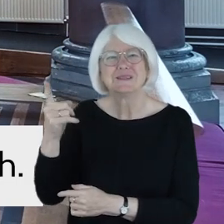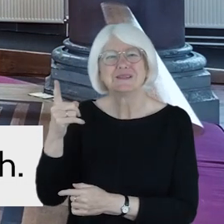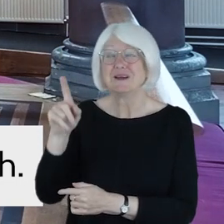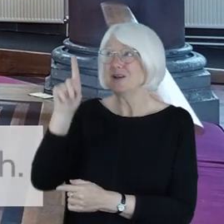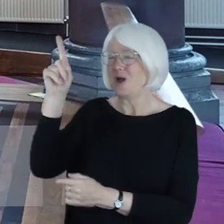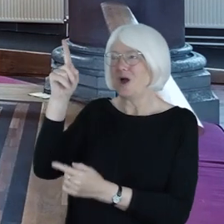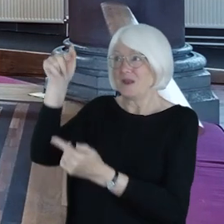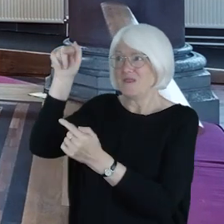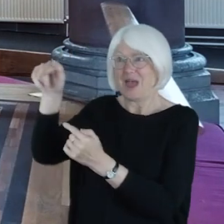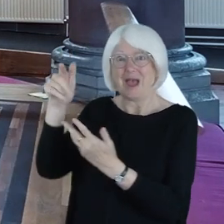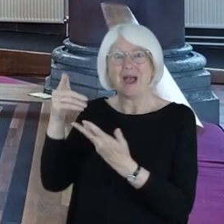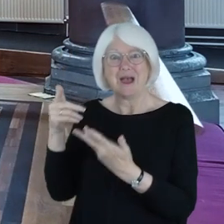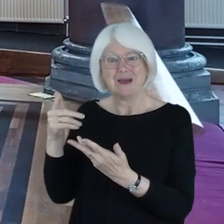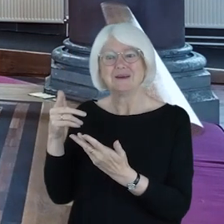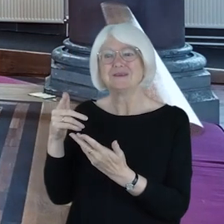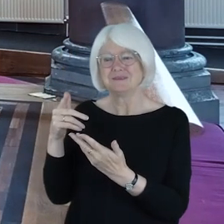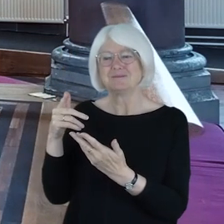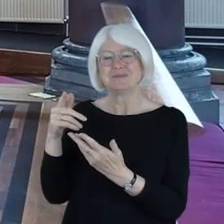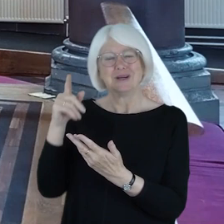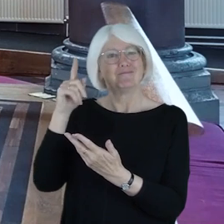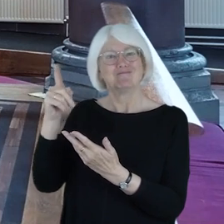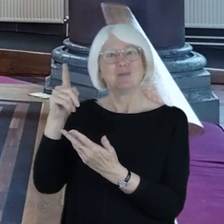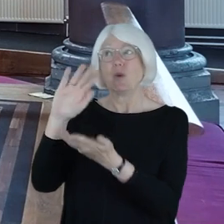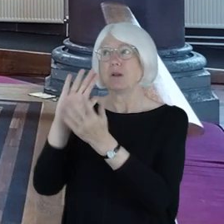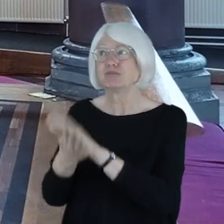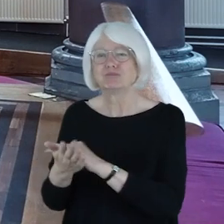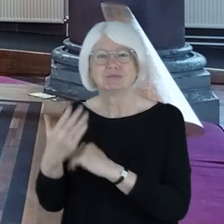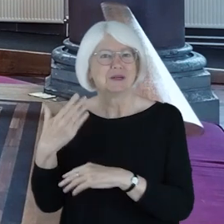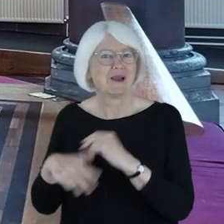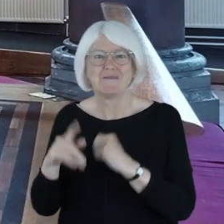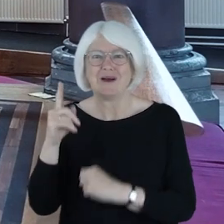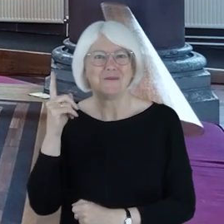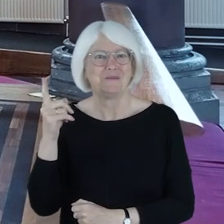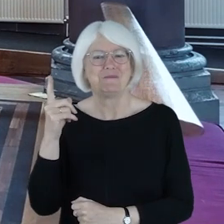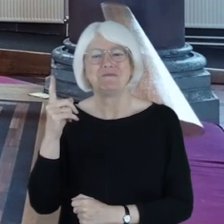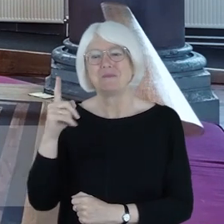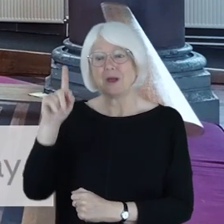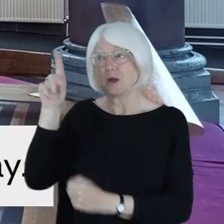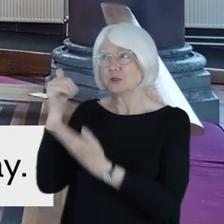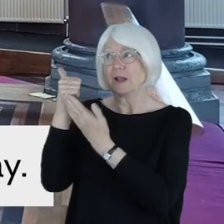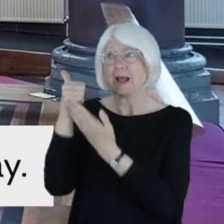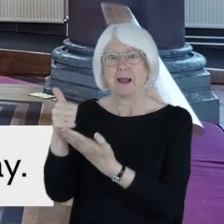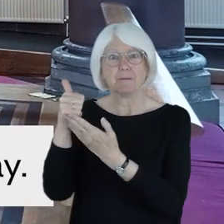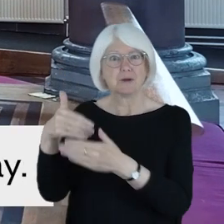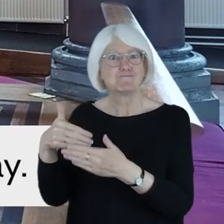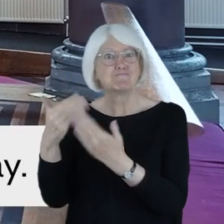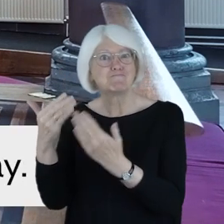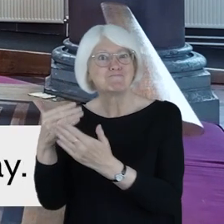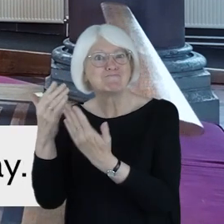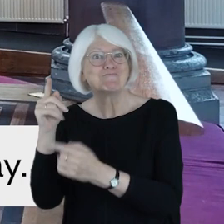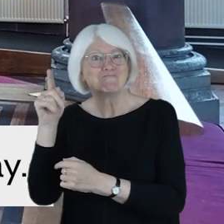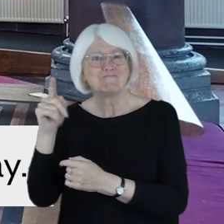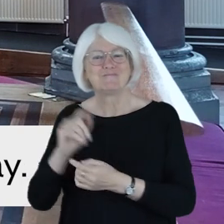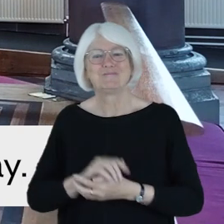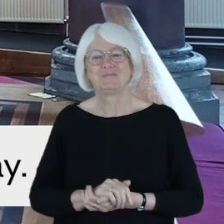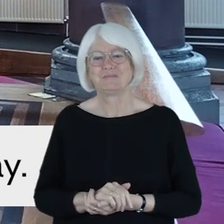High. God is in the midst of her. She shall not be overthrown. God shall help her at the